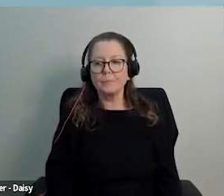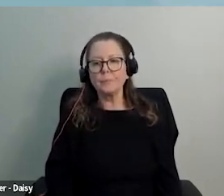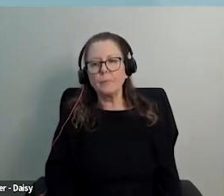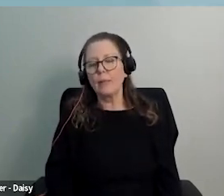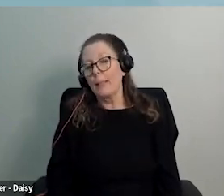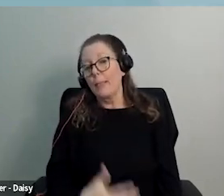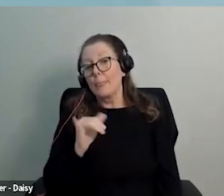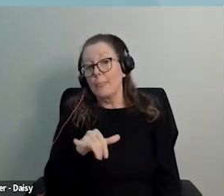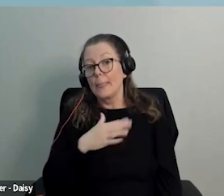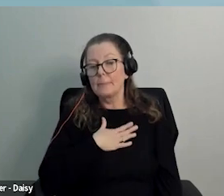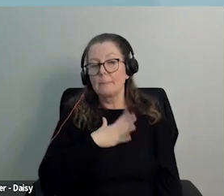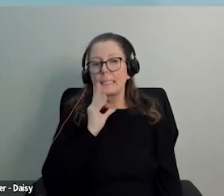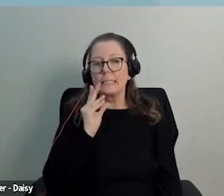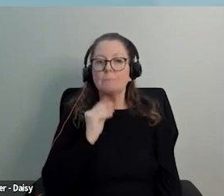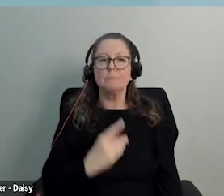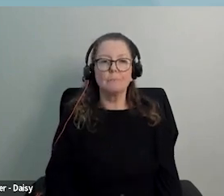just from my experience.